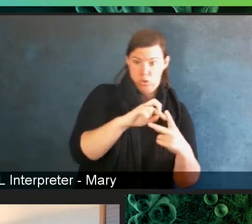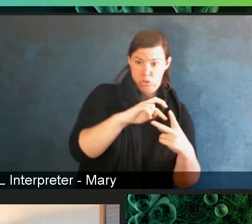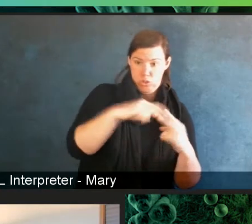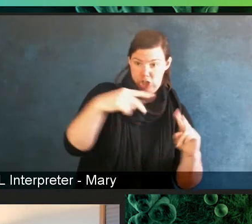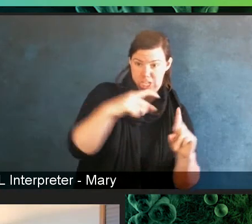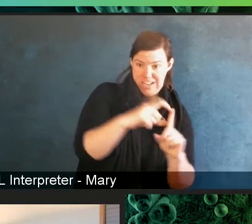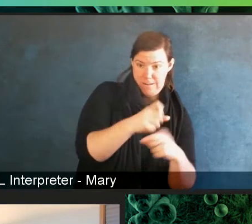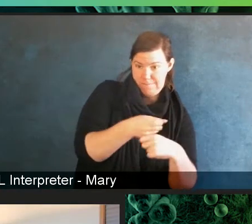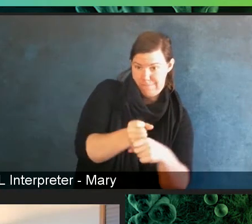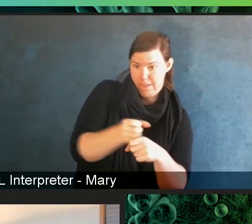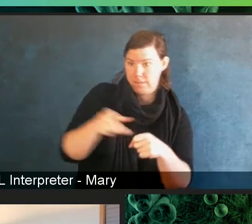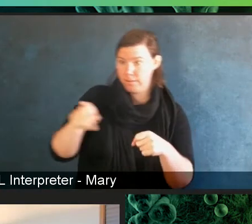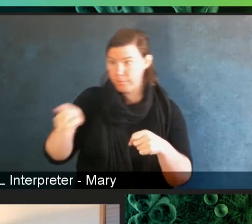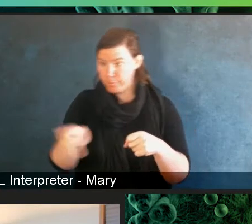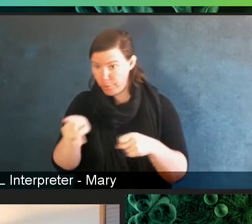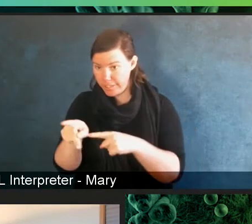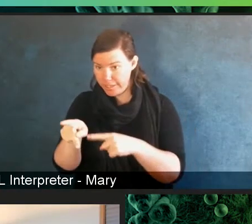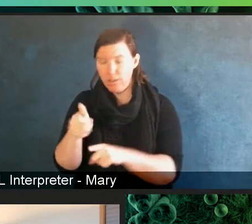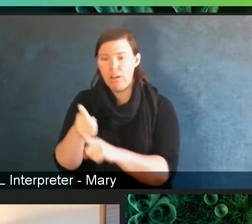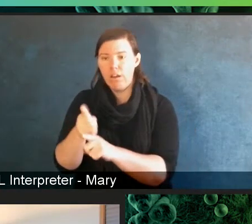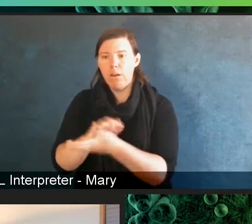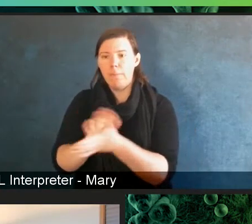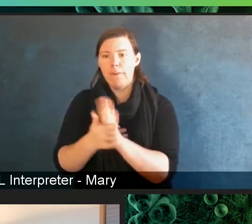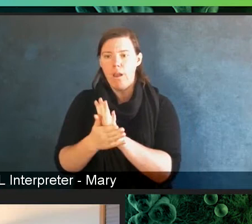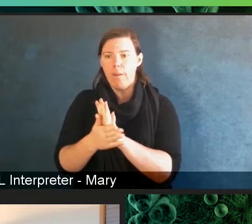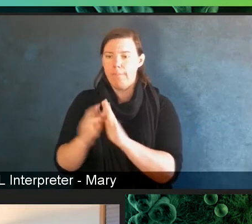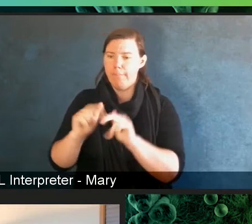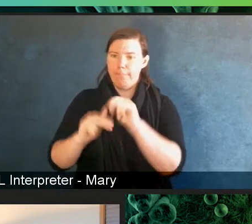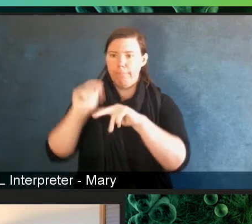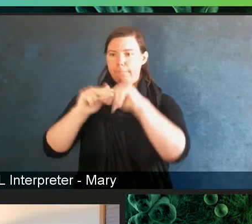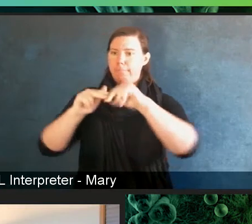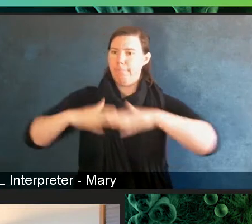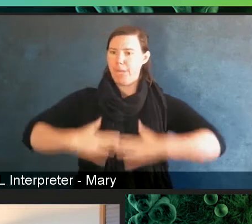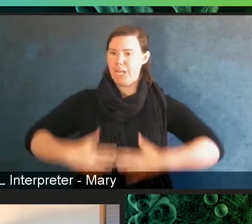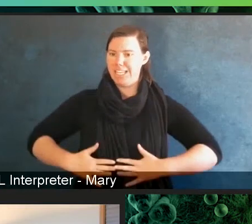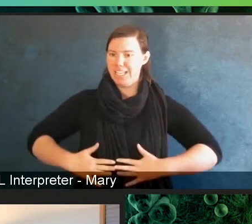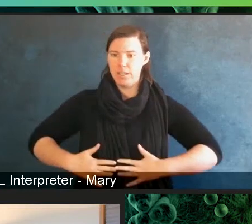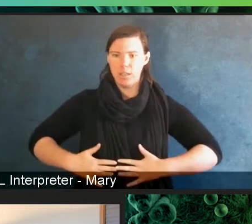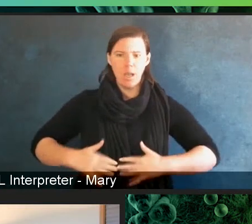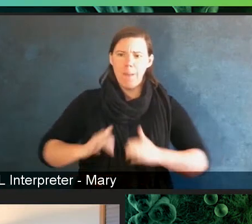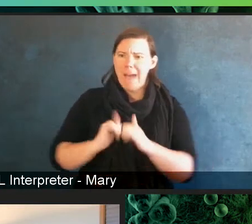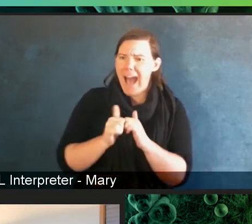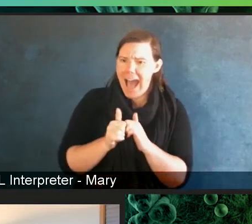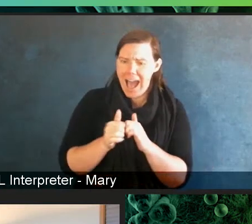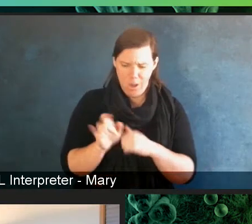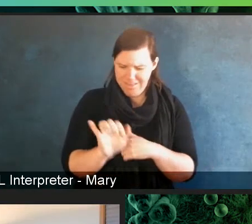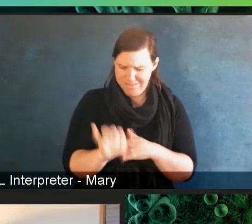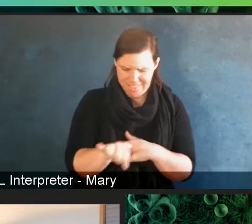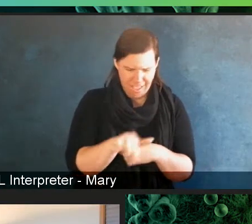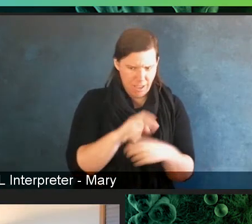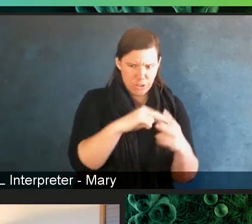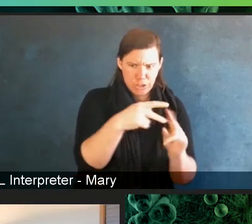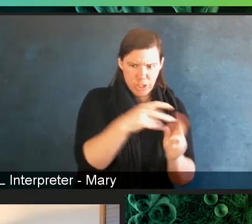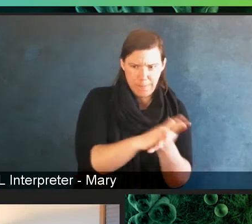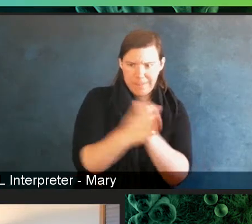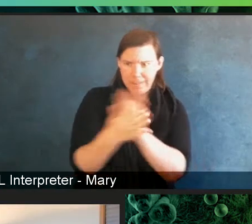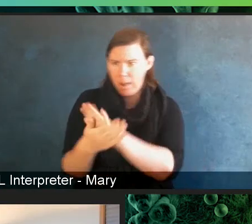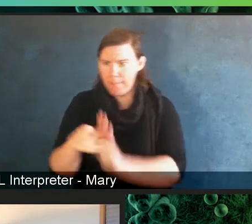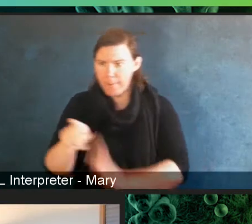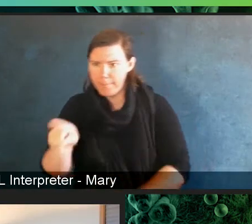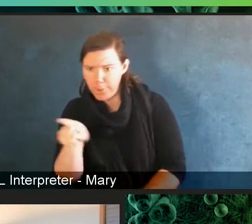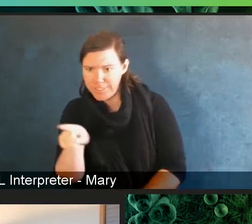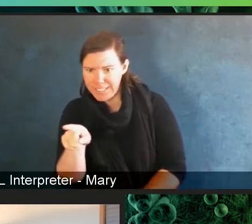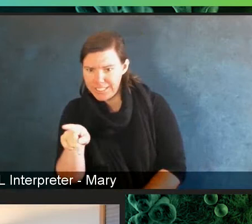example is yeast that we use to bake bread. It has about 6,000 genes, and it has about 6,000 different proteins. But humans only have